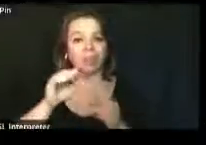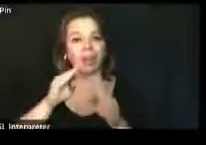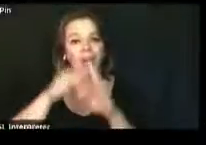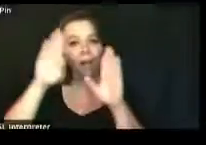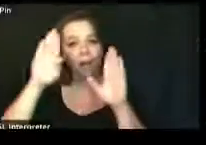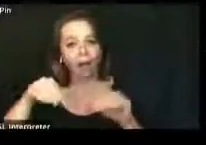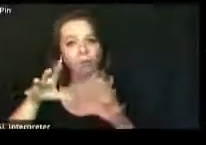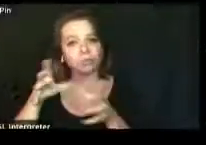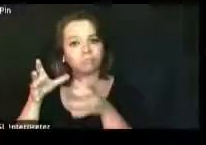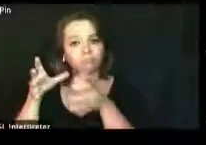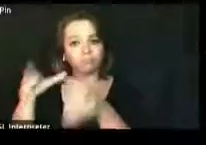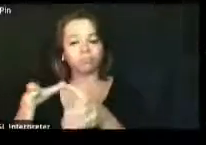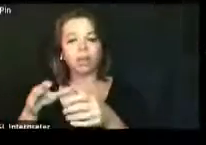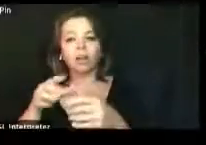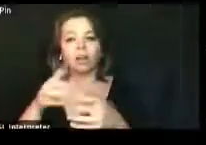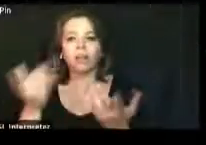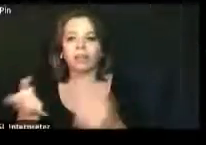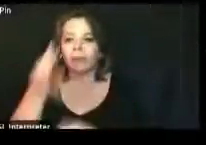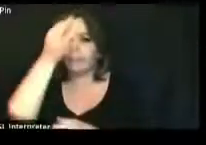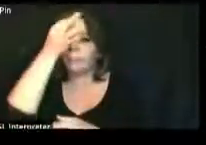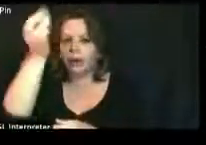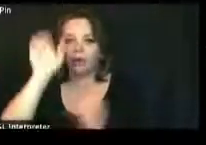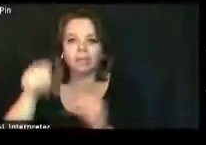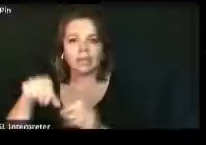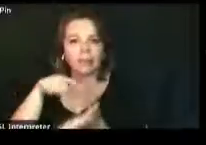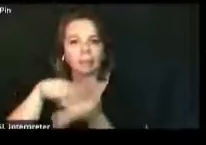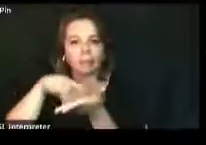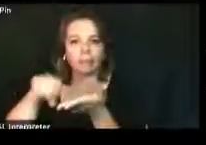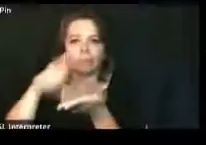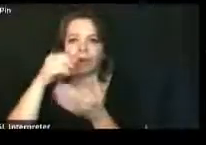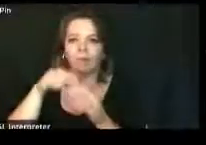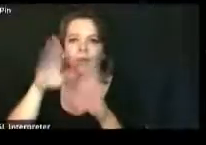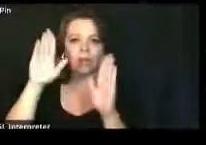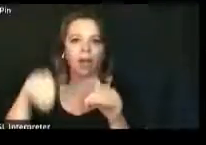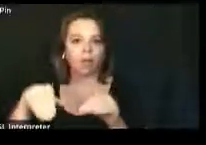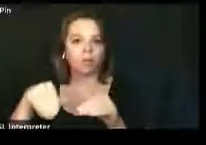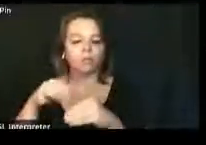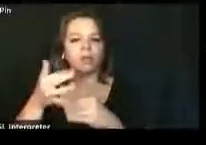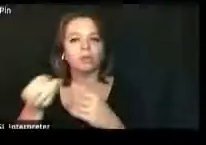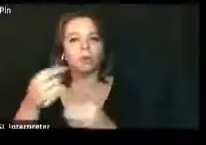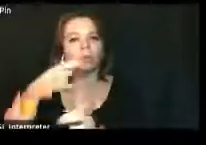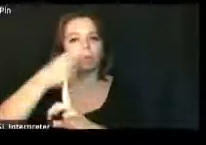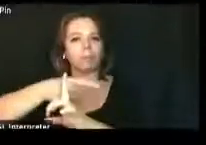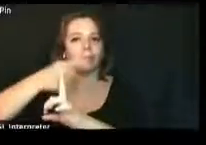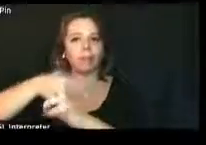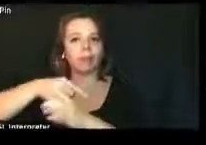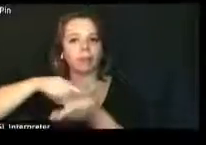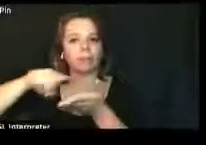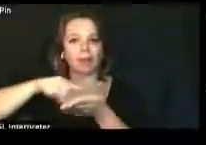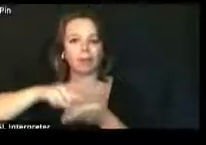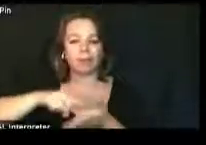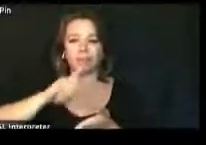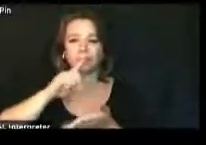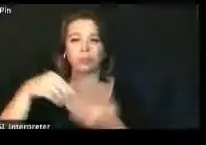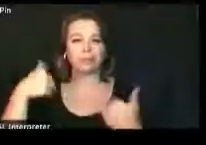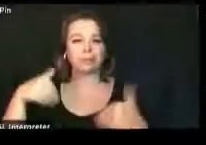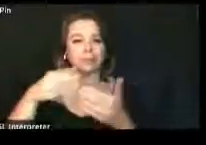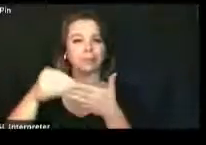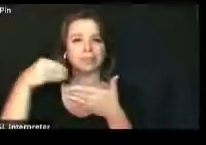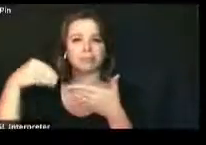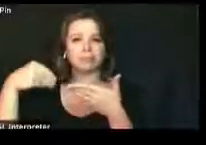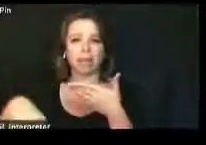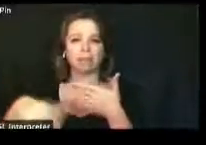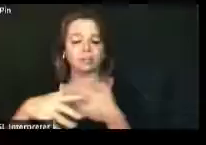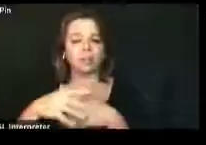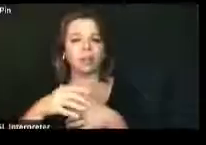barely able to make the payments for their house. So the monthly payment is really expensive and